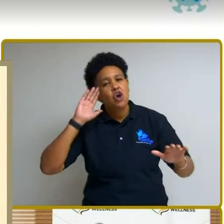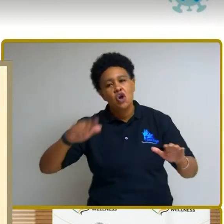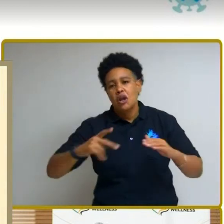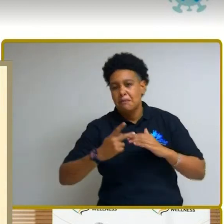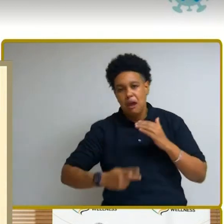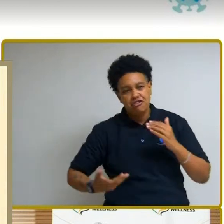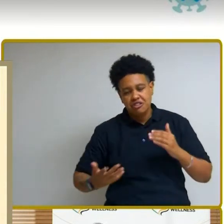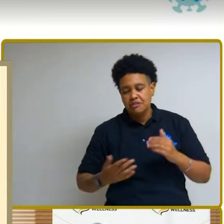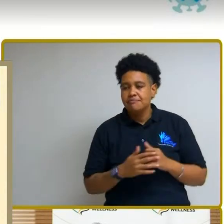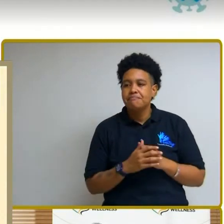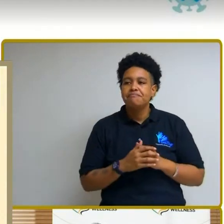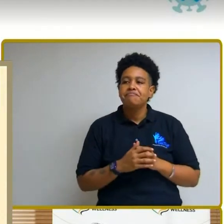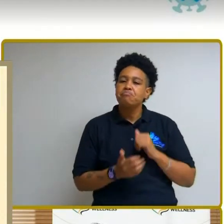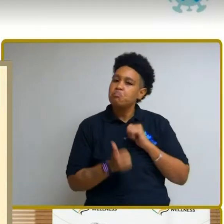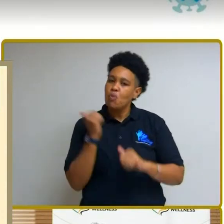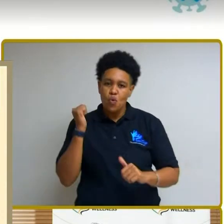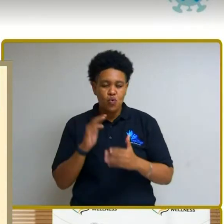slide.